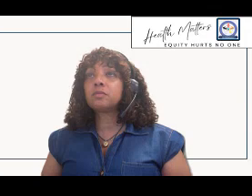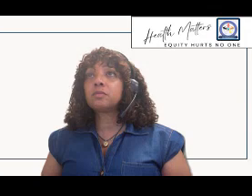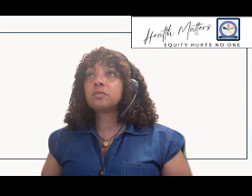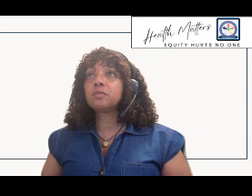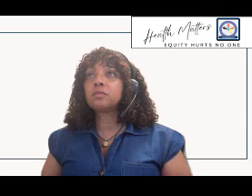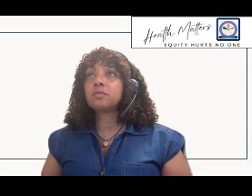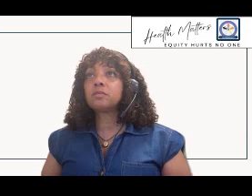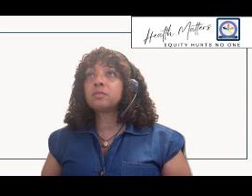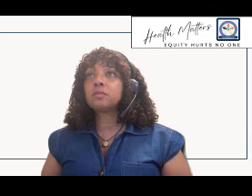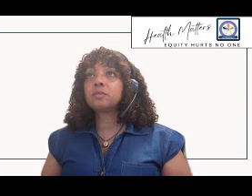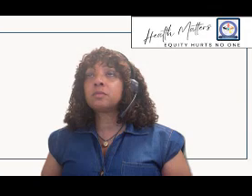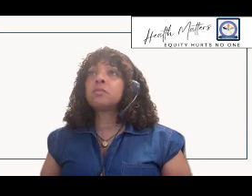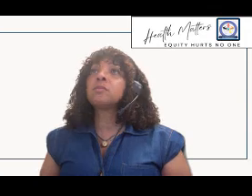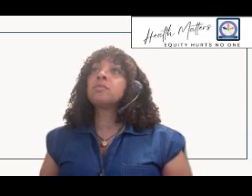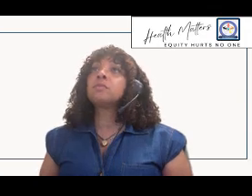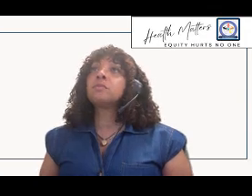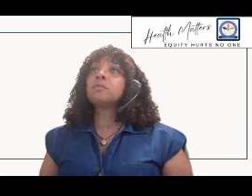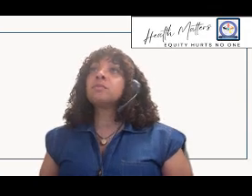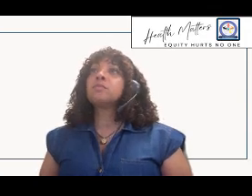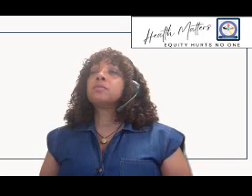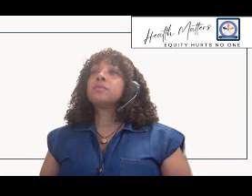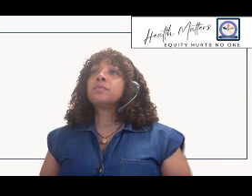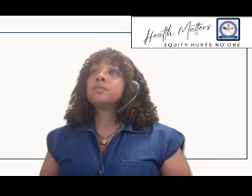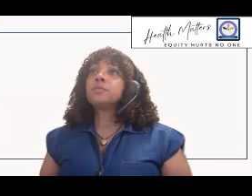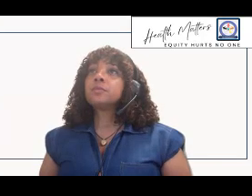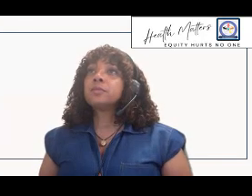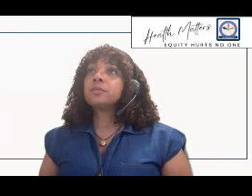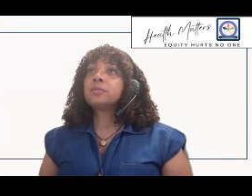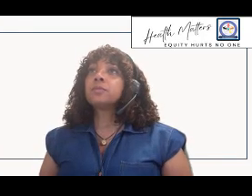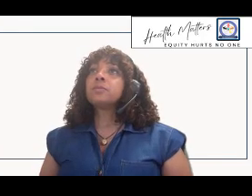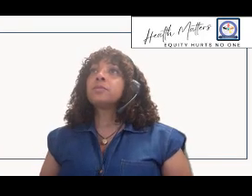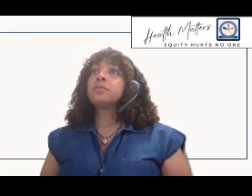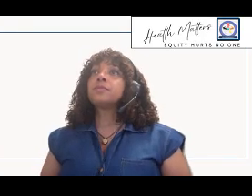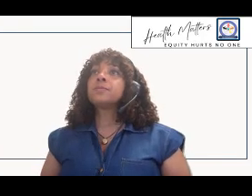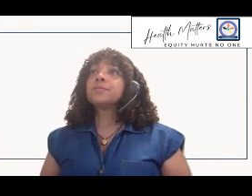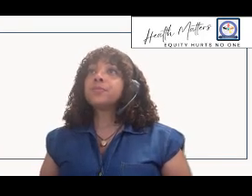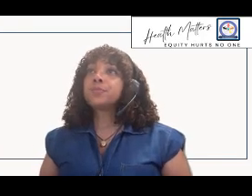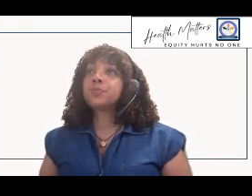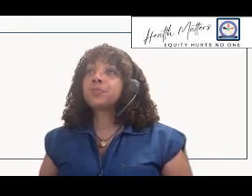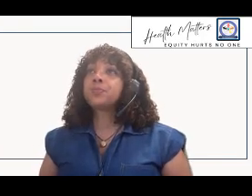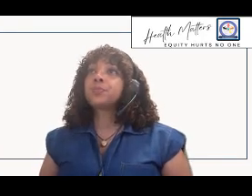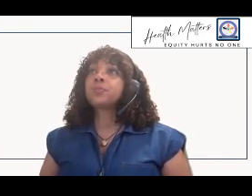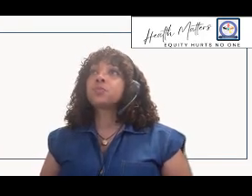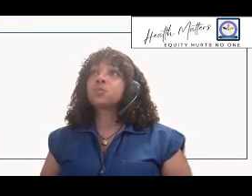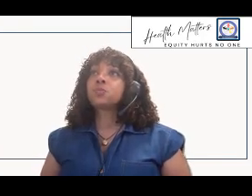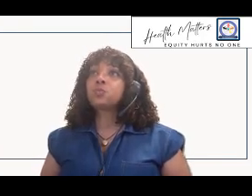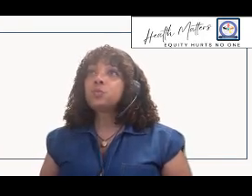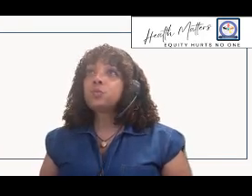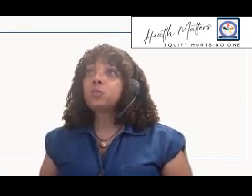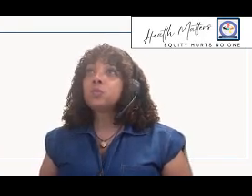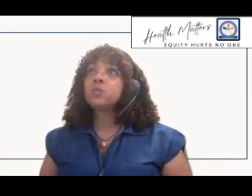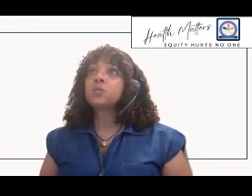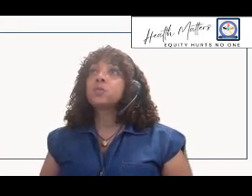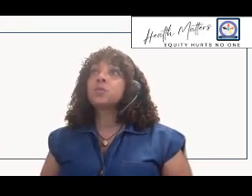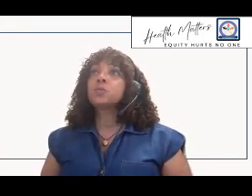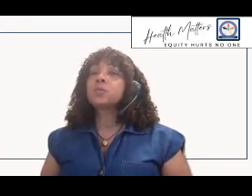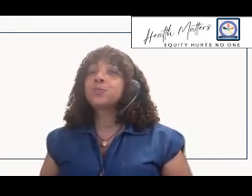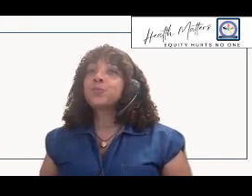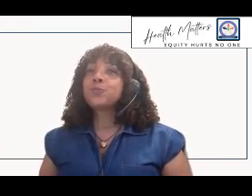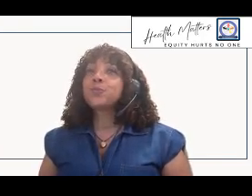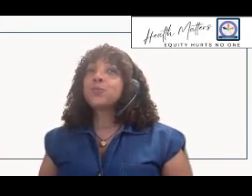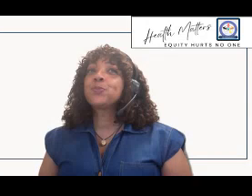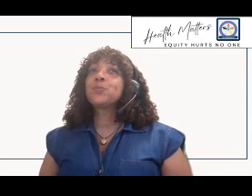these communicated to him in terms of like, hey, these are some bills that we're looking for that would be helpful. I'm just trying to figure out what the strategy and if we could have been helpful in any way,